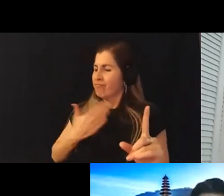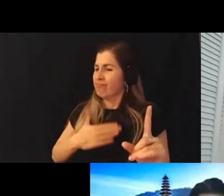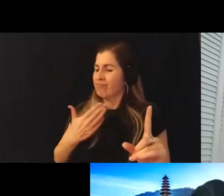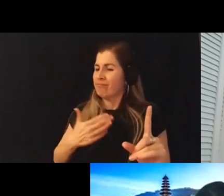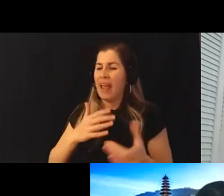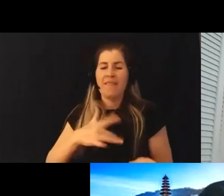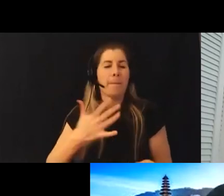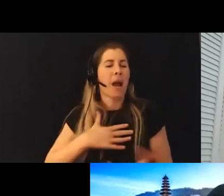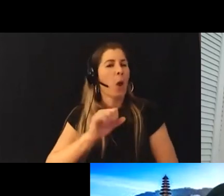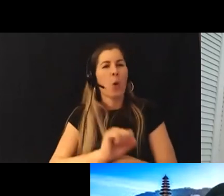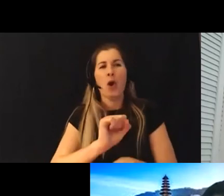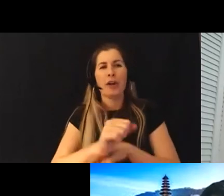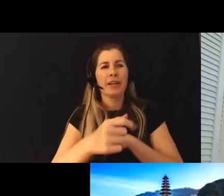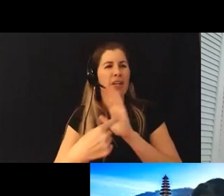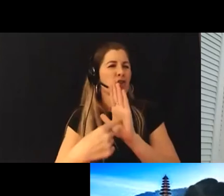way.